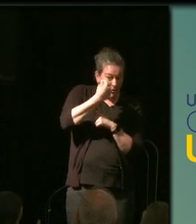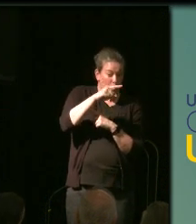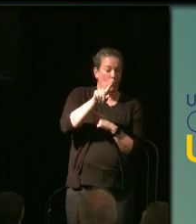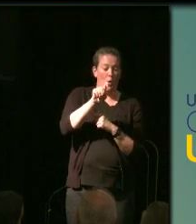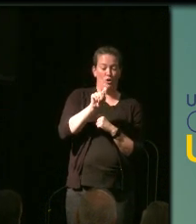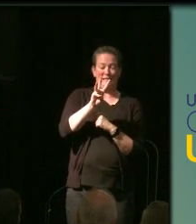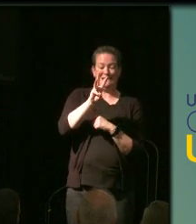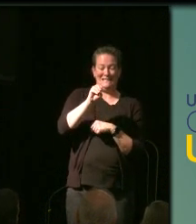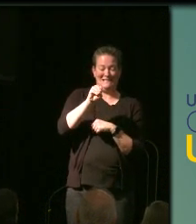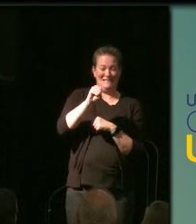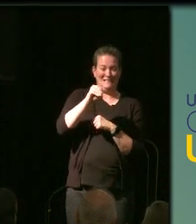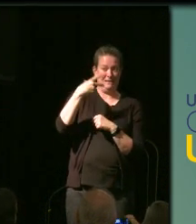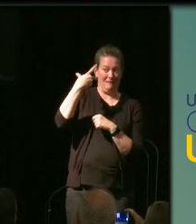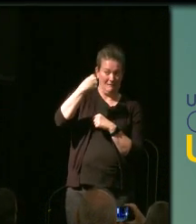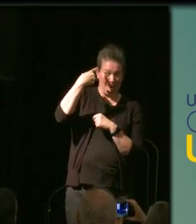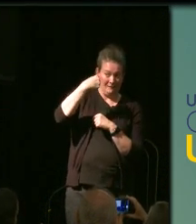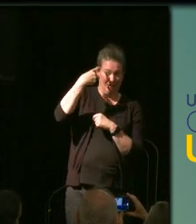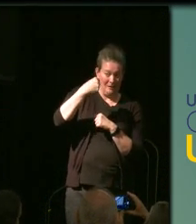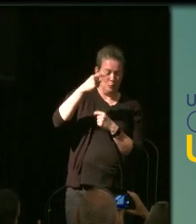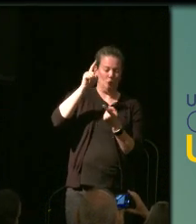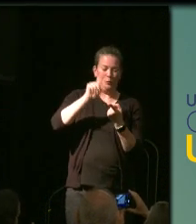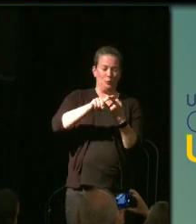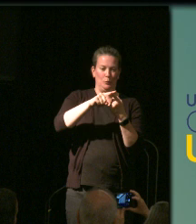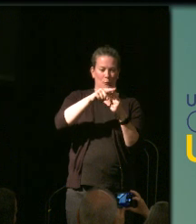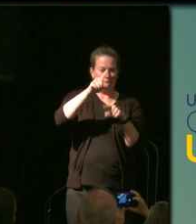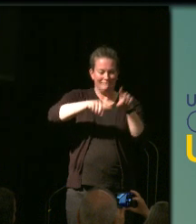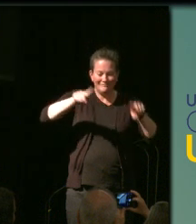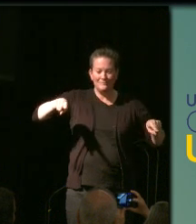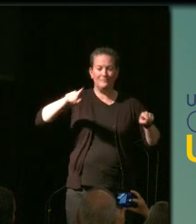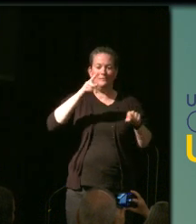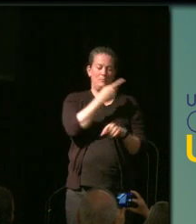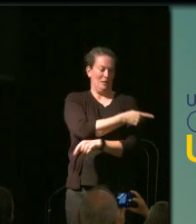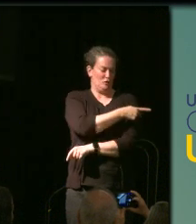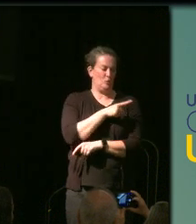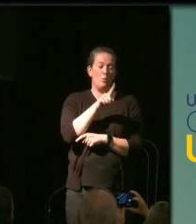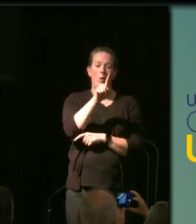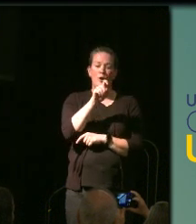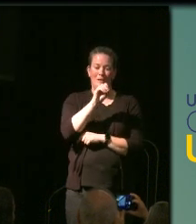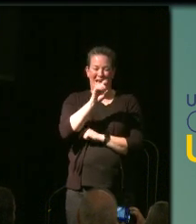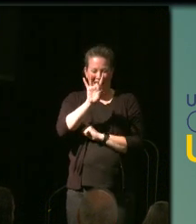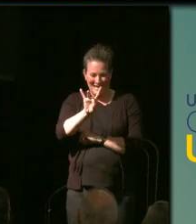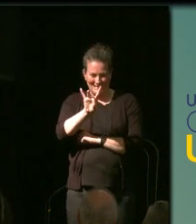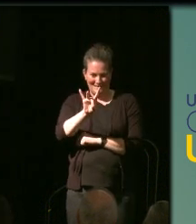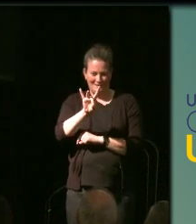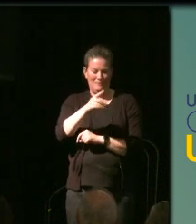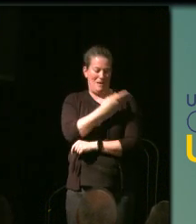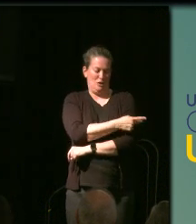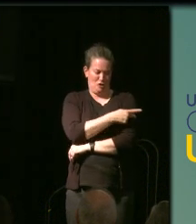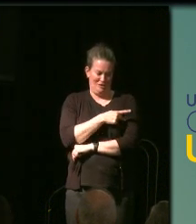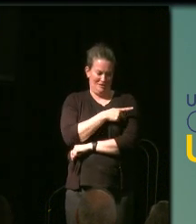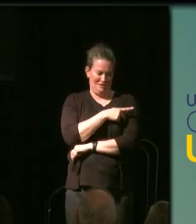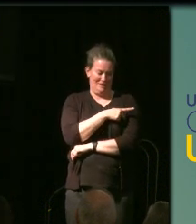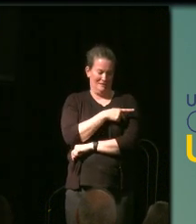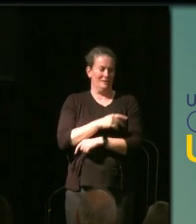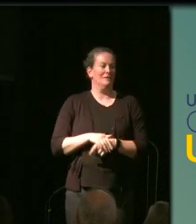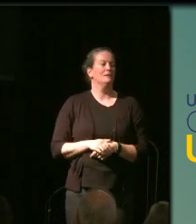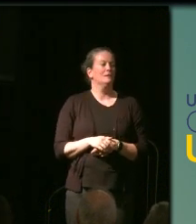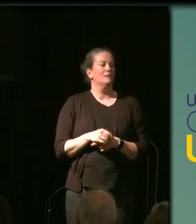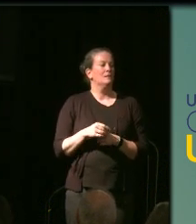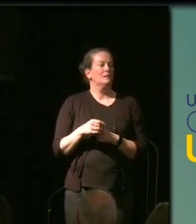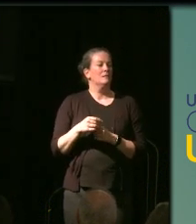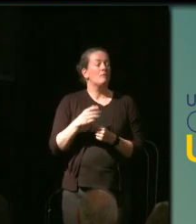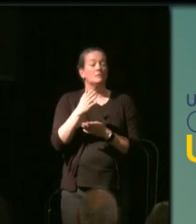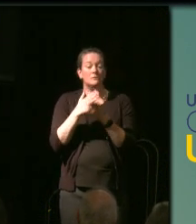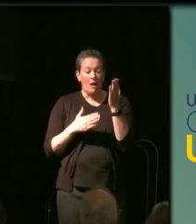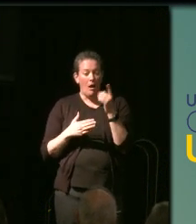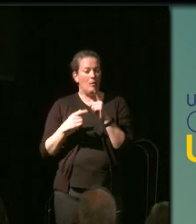this treatment have been given to patients. 108 unique patients have been treated. Patients have been dosed in the same eye more than once